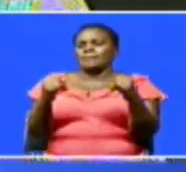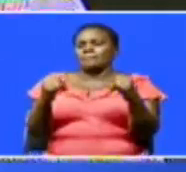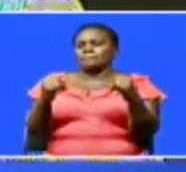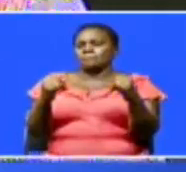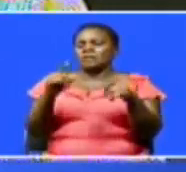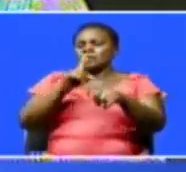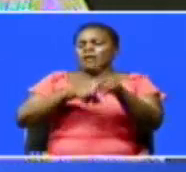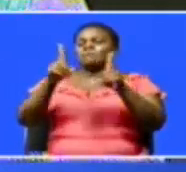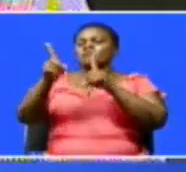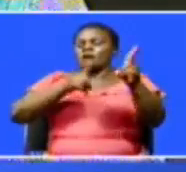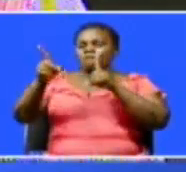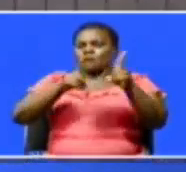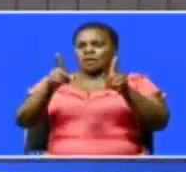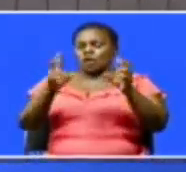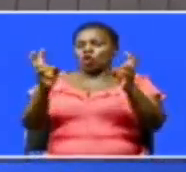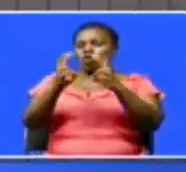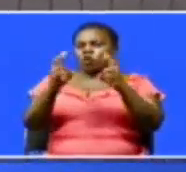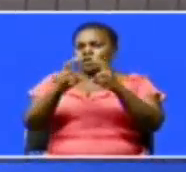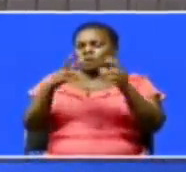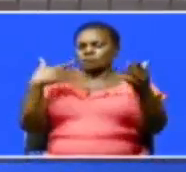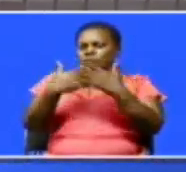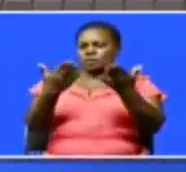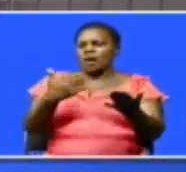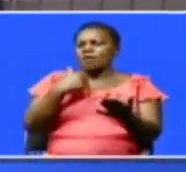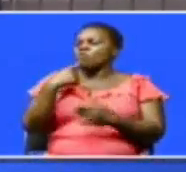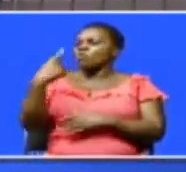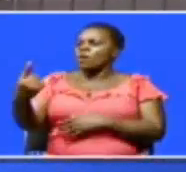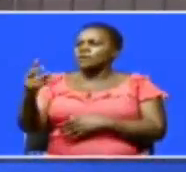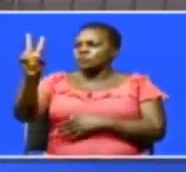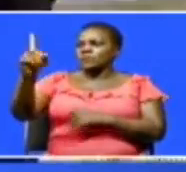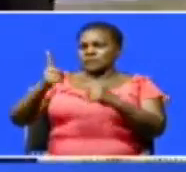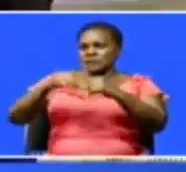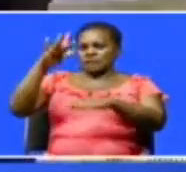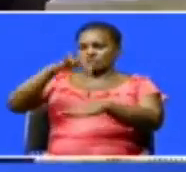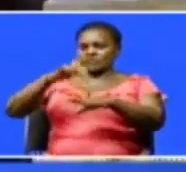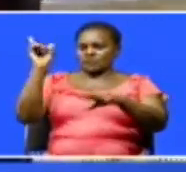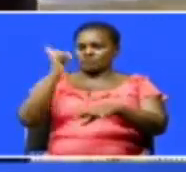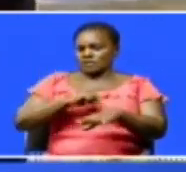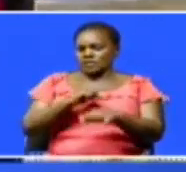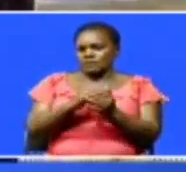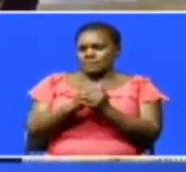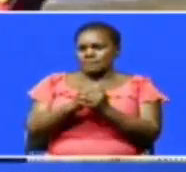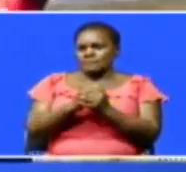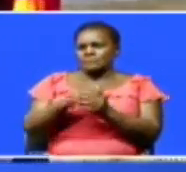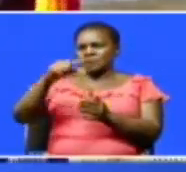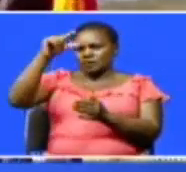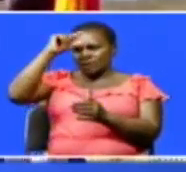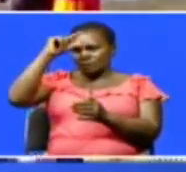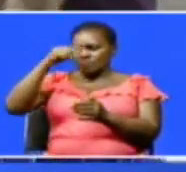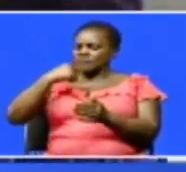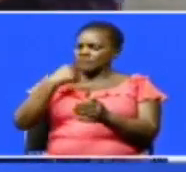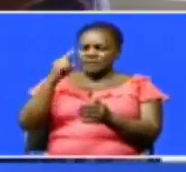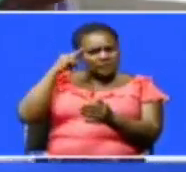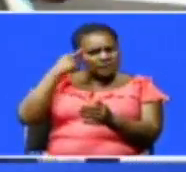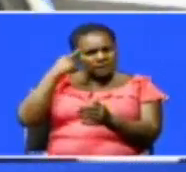of their travel history and contact. So far, Kenya has 126 coronavirus cases. The government estimates